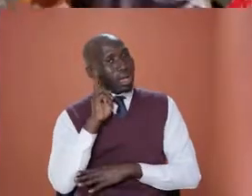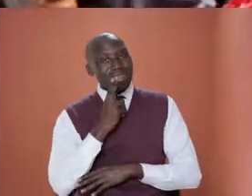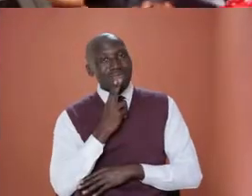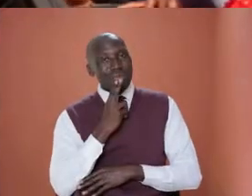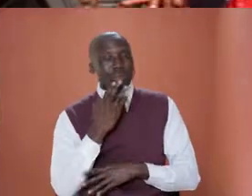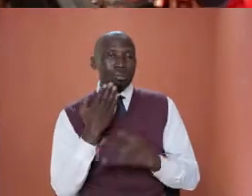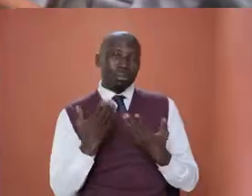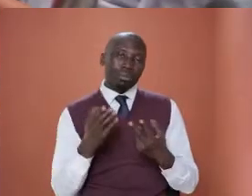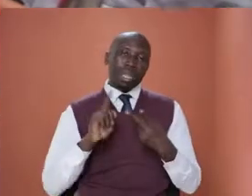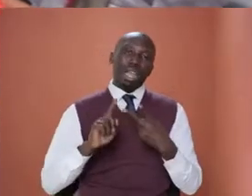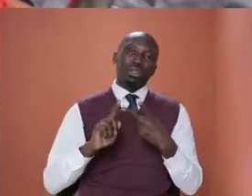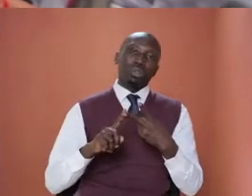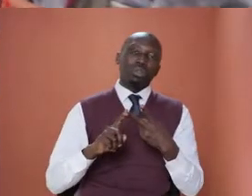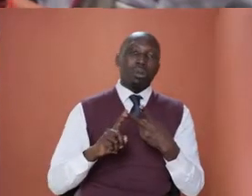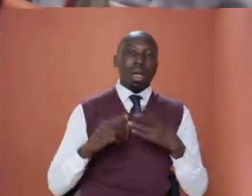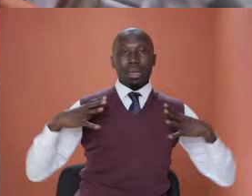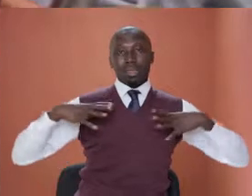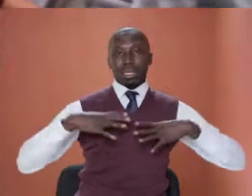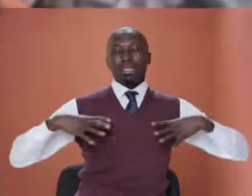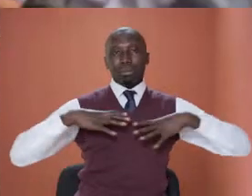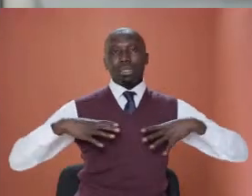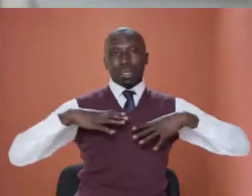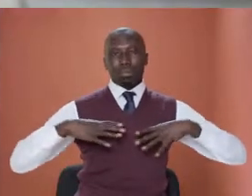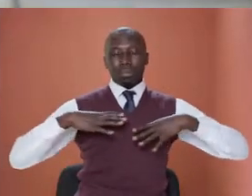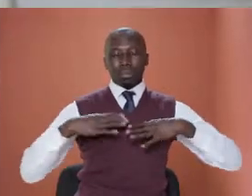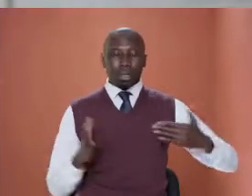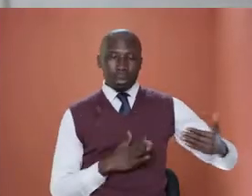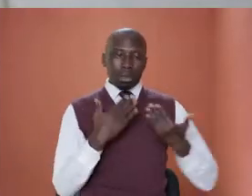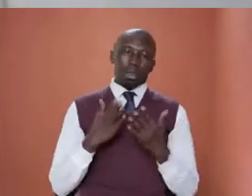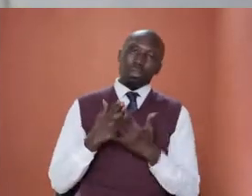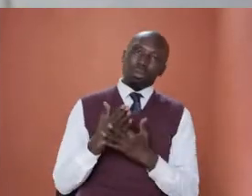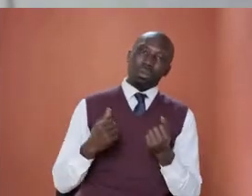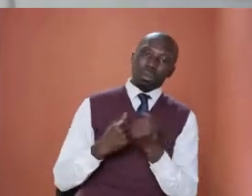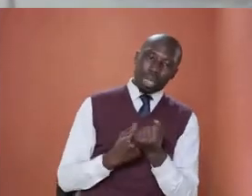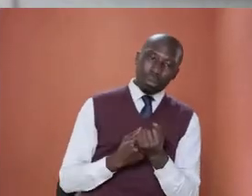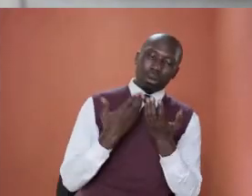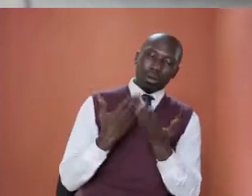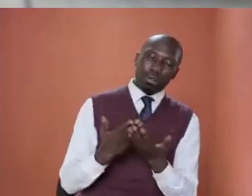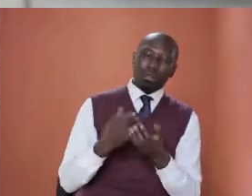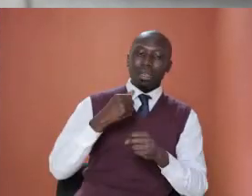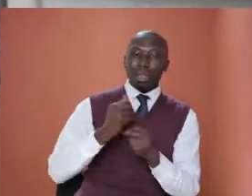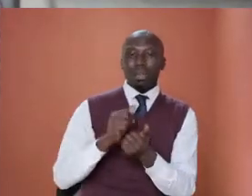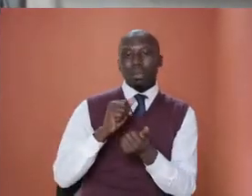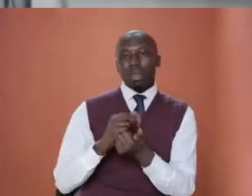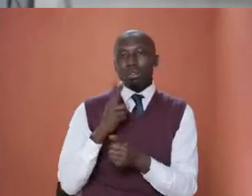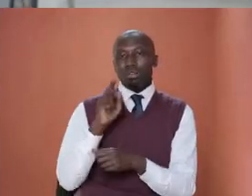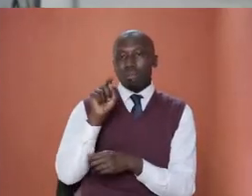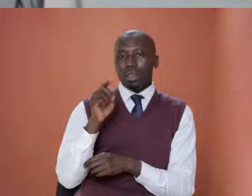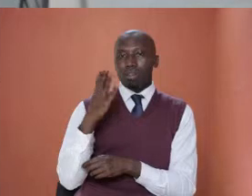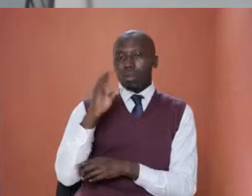impairment, while 2 have a physical impairment. Through support from the Make 12.4%